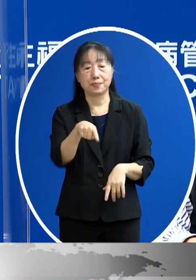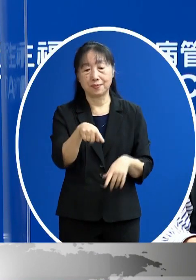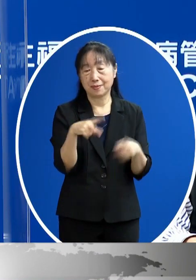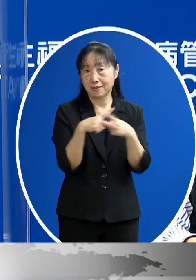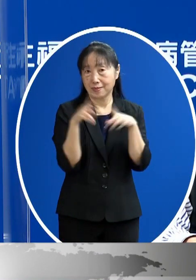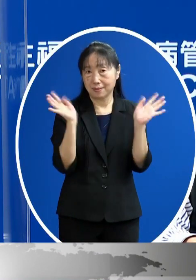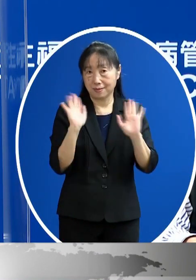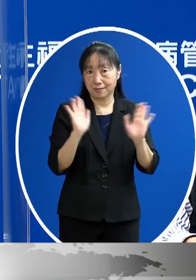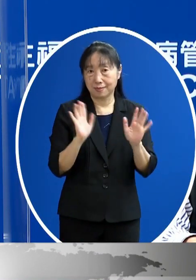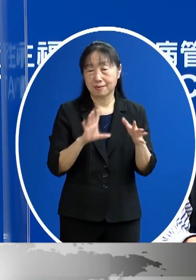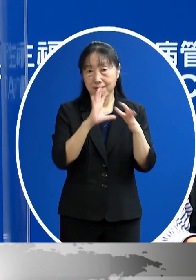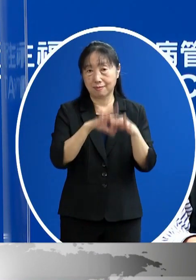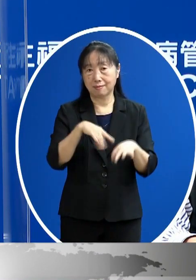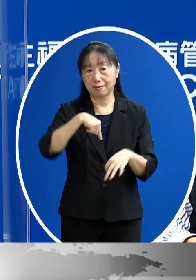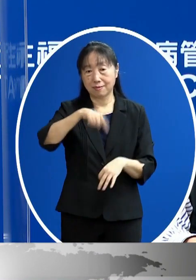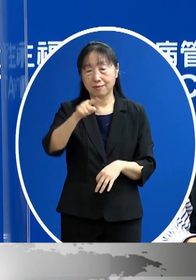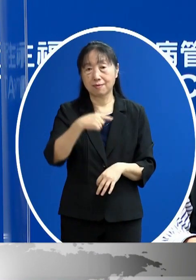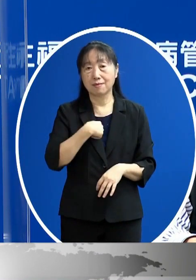number